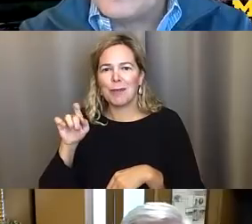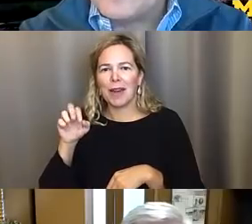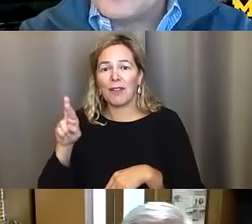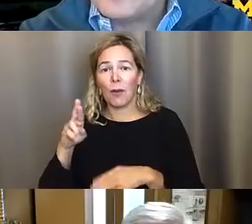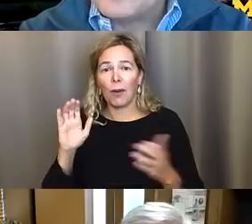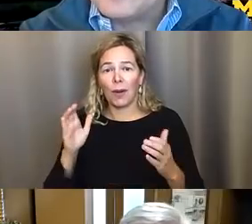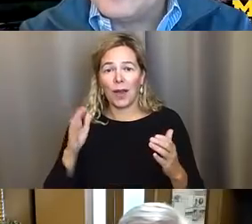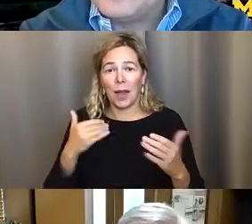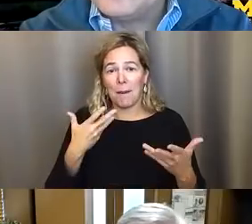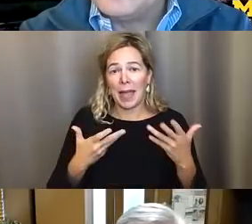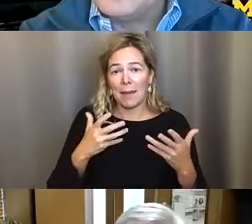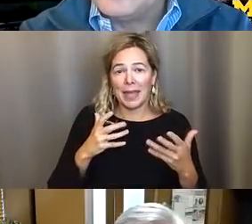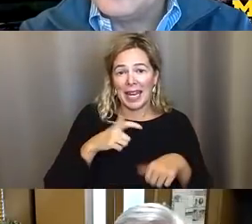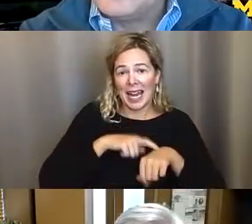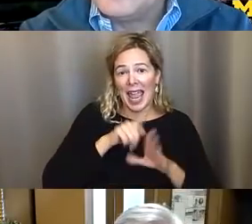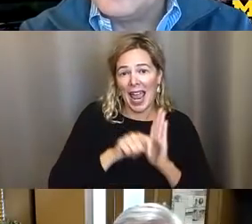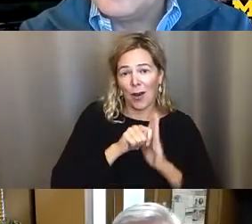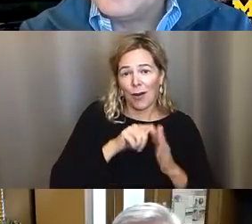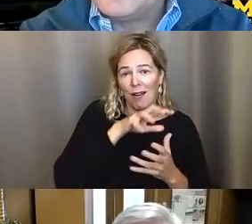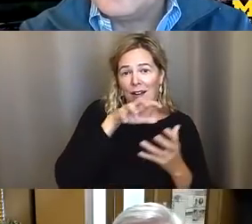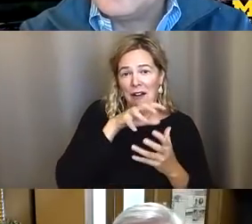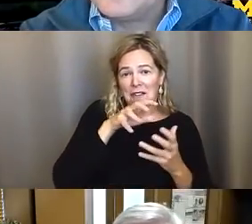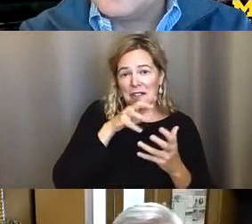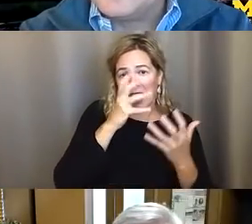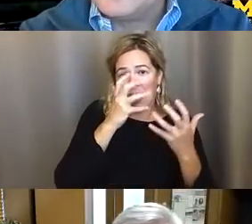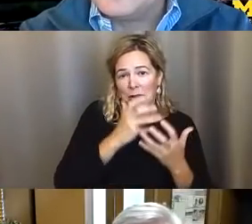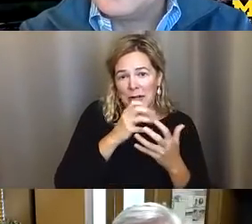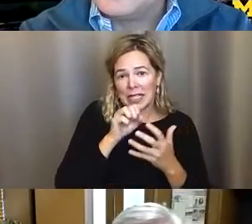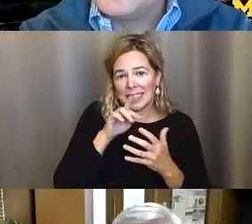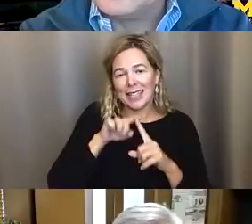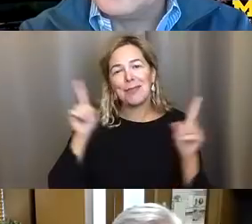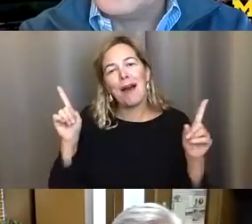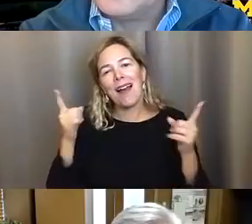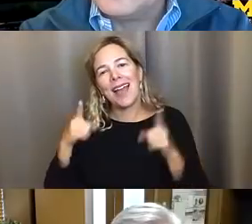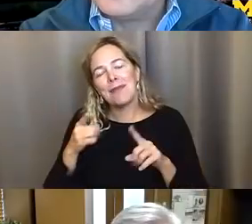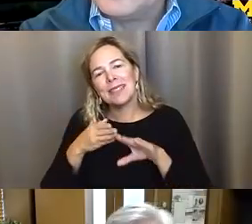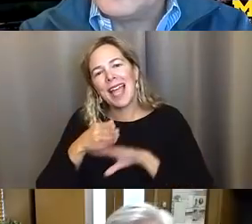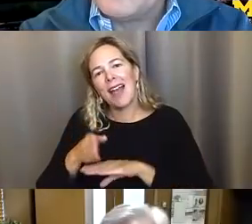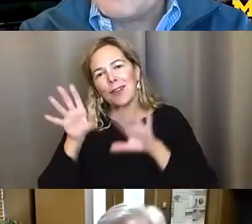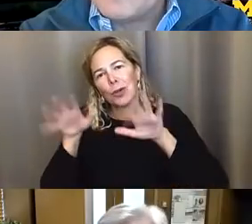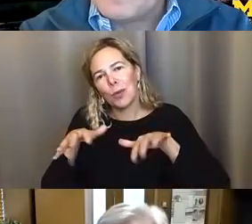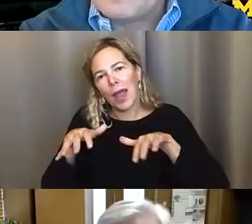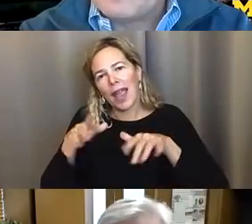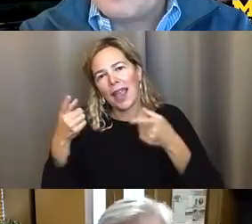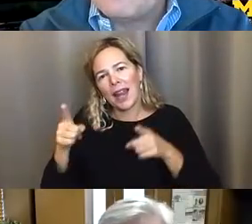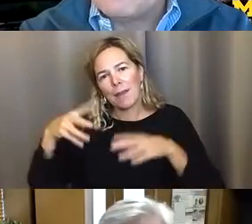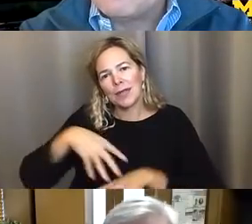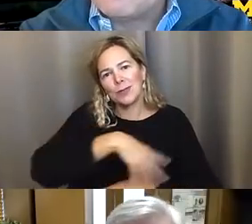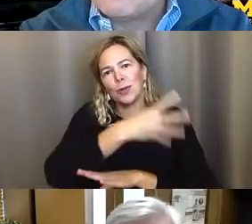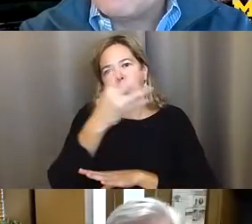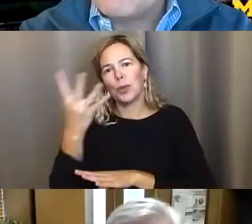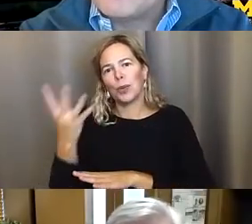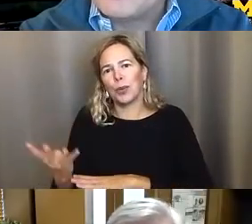of cloudy skies, but it's after the rain that you find the rainbows. Like I said, that's a pretty poor metaphor.